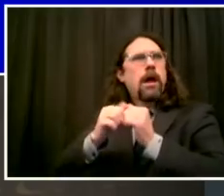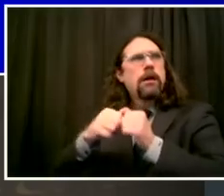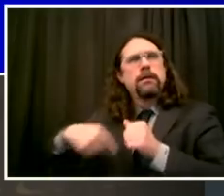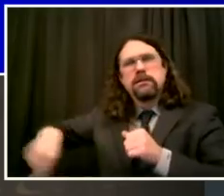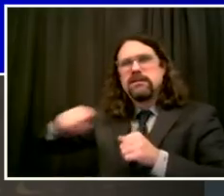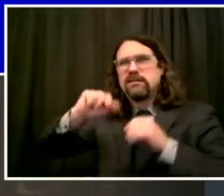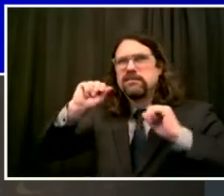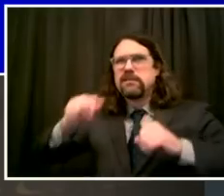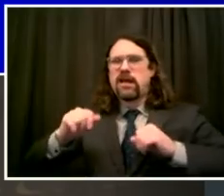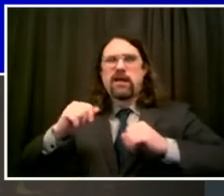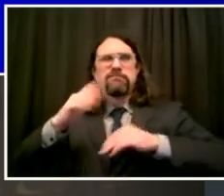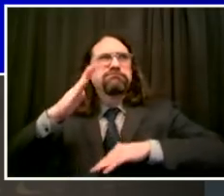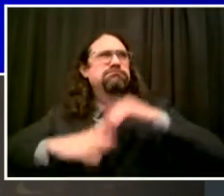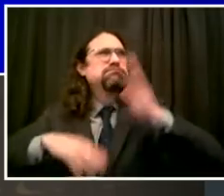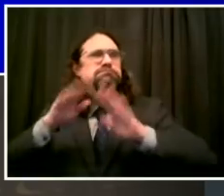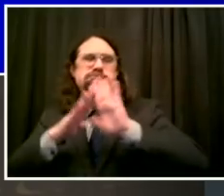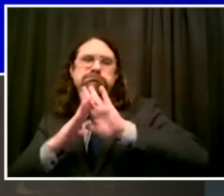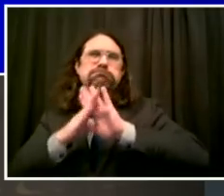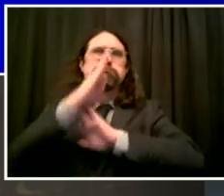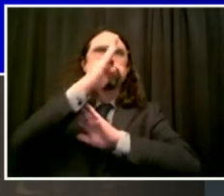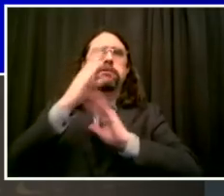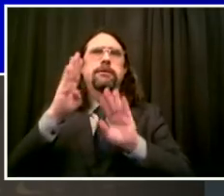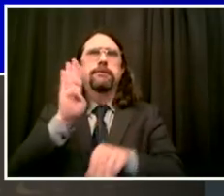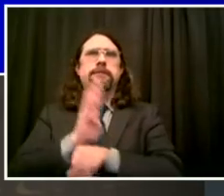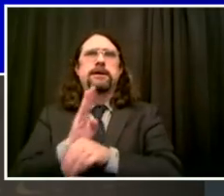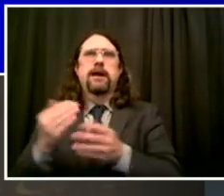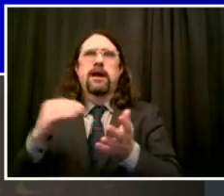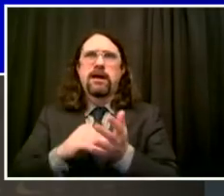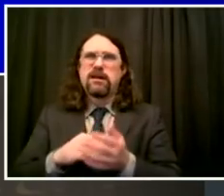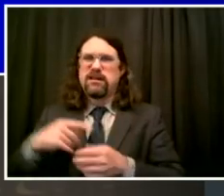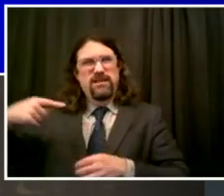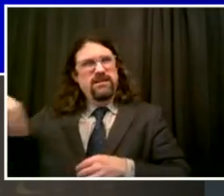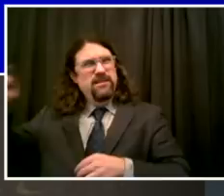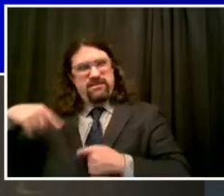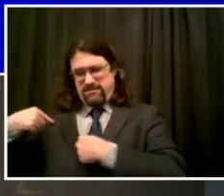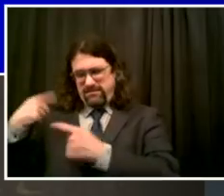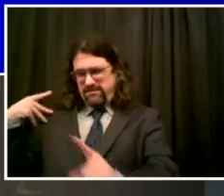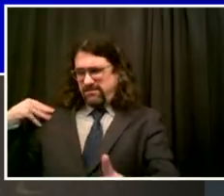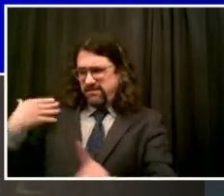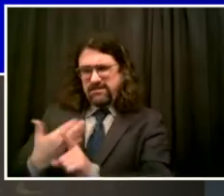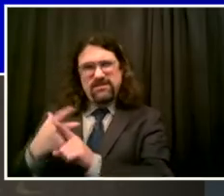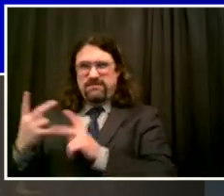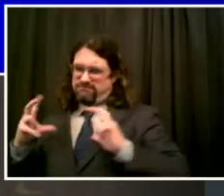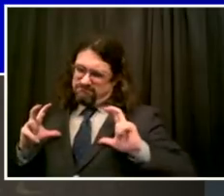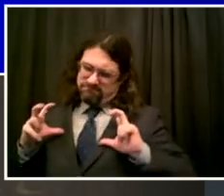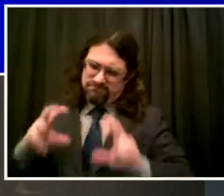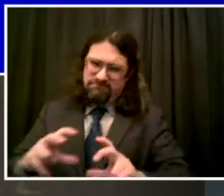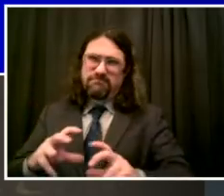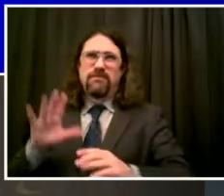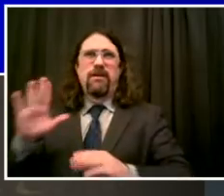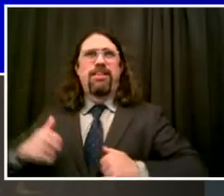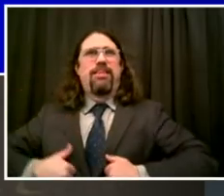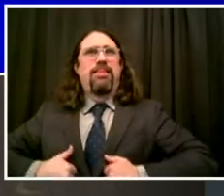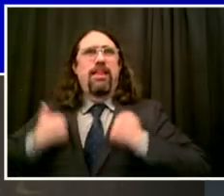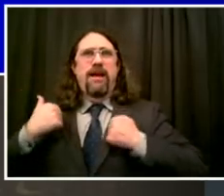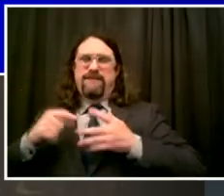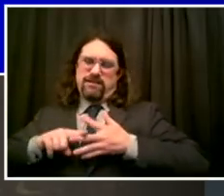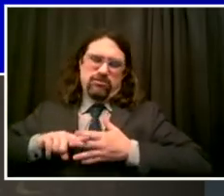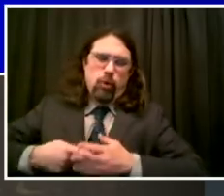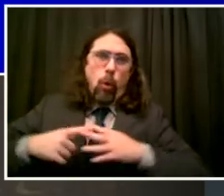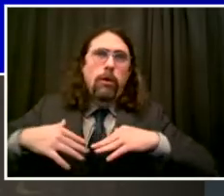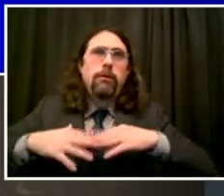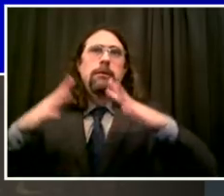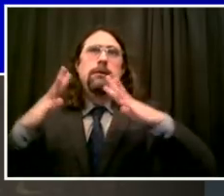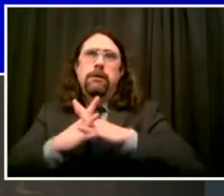they put themselves into it, and they would do anything to keep their small business going. And they had a deep sense of being there for